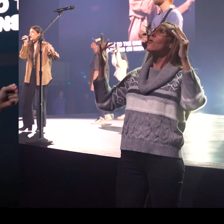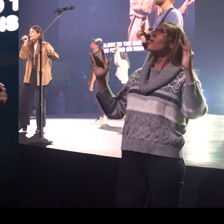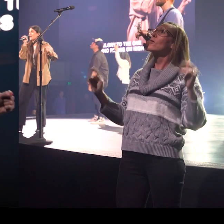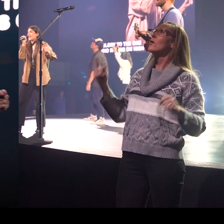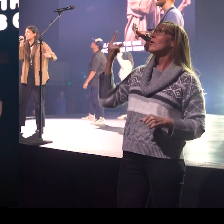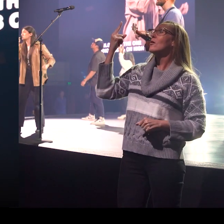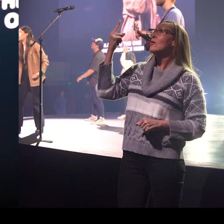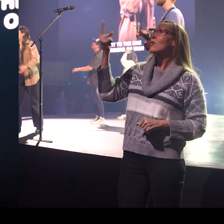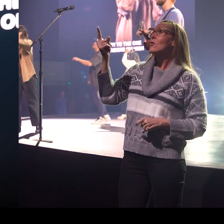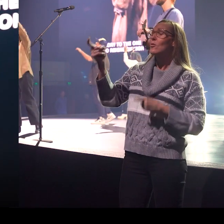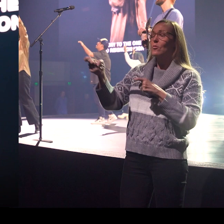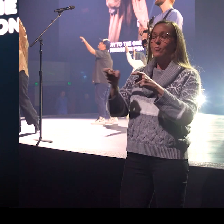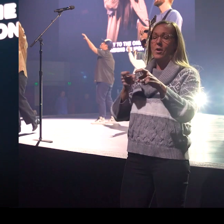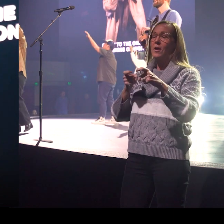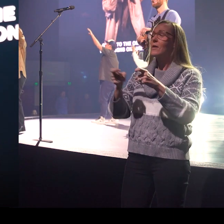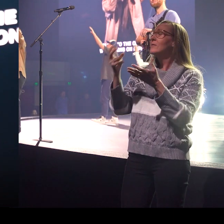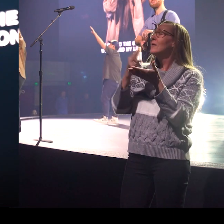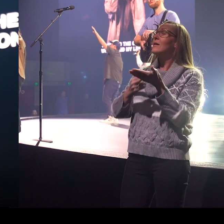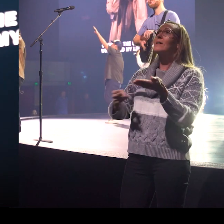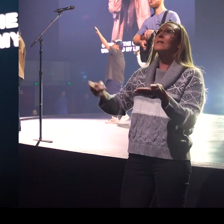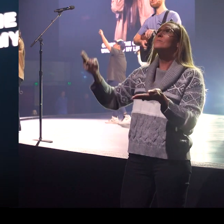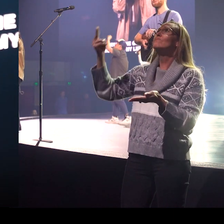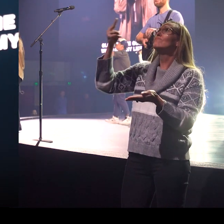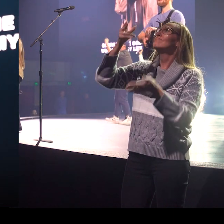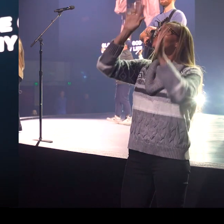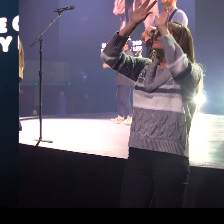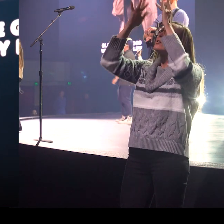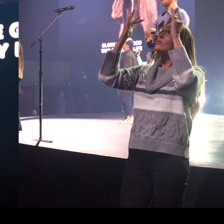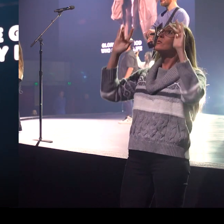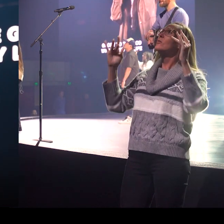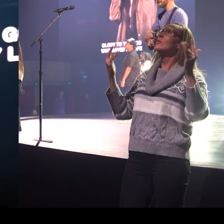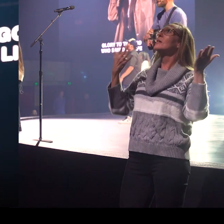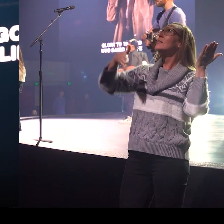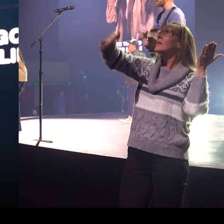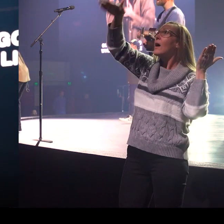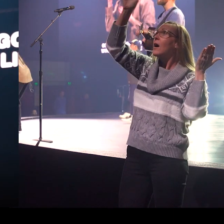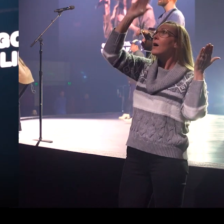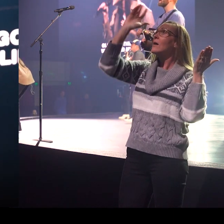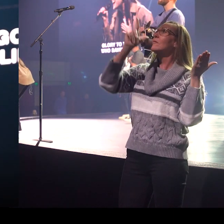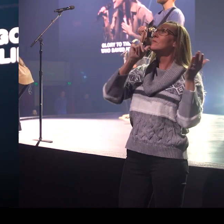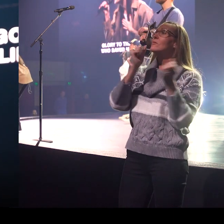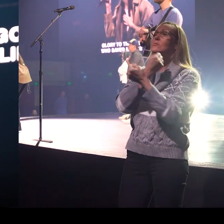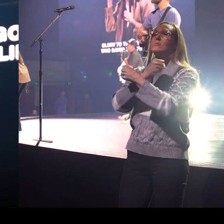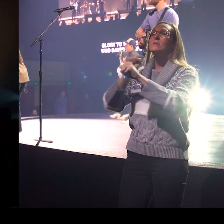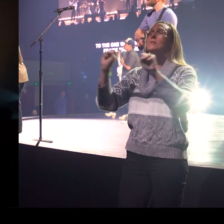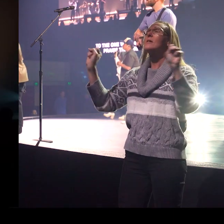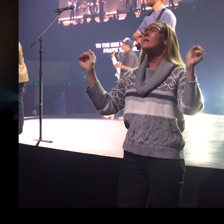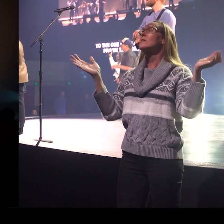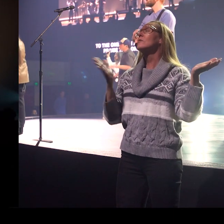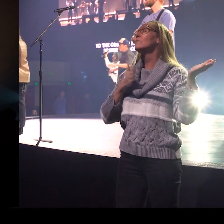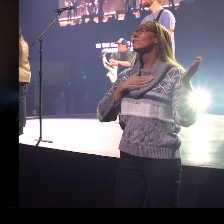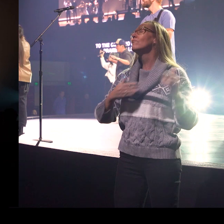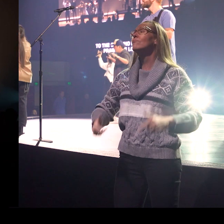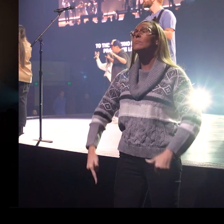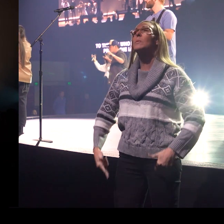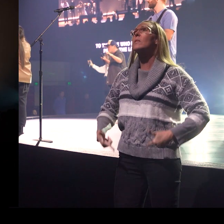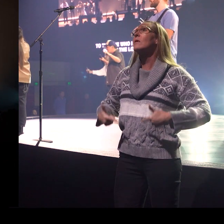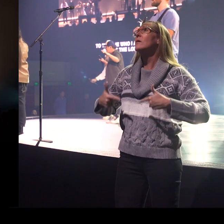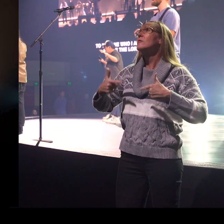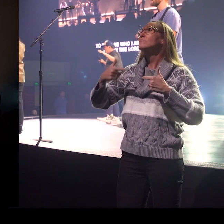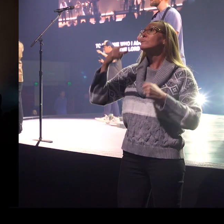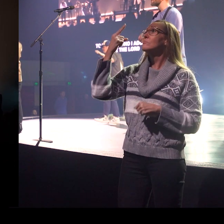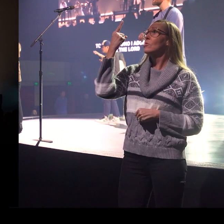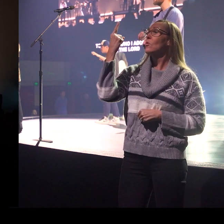one who reigns on high. Glory to the God who saved my life. to the one